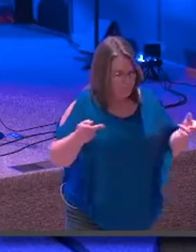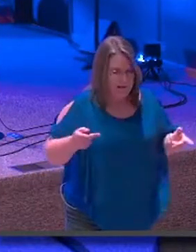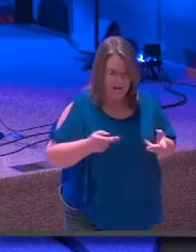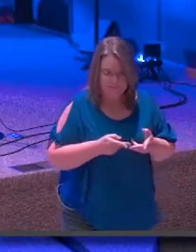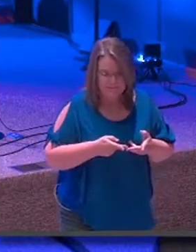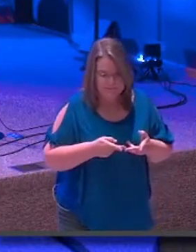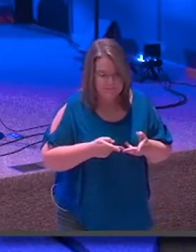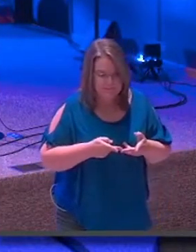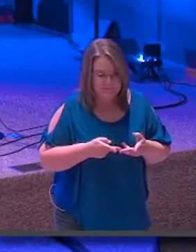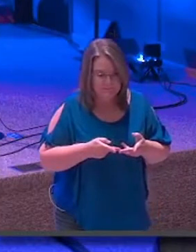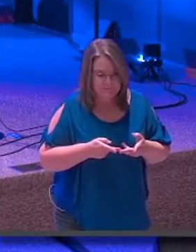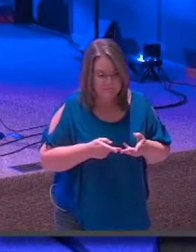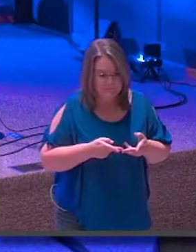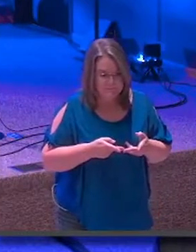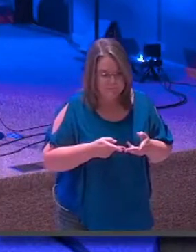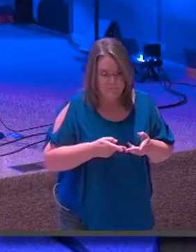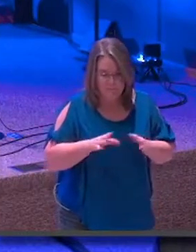Out of